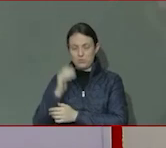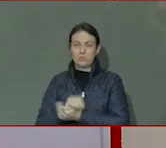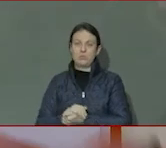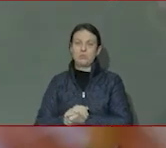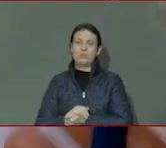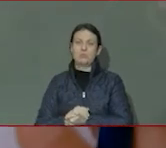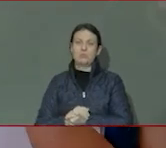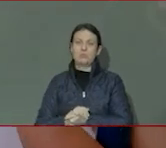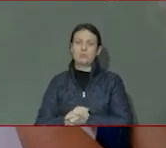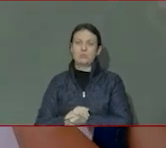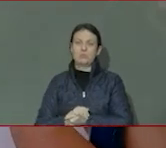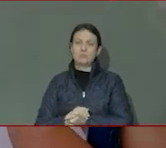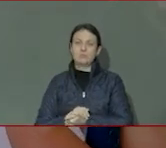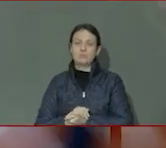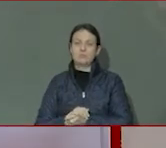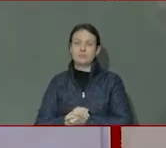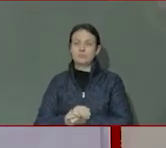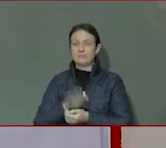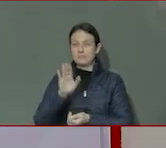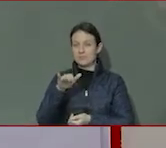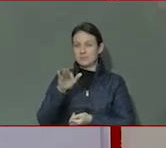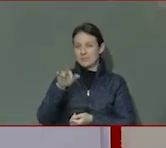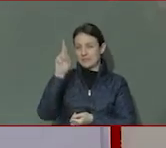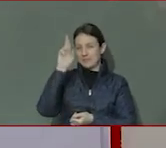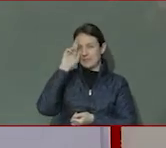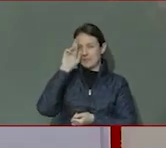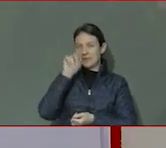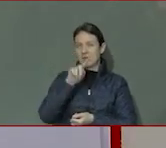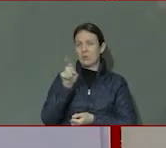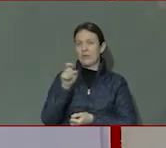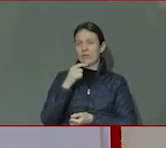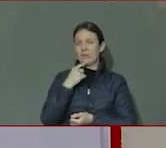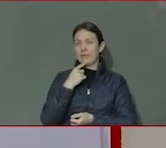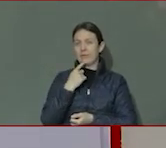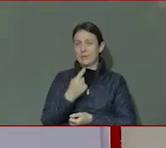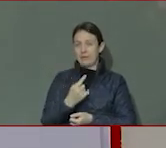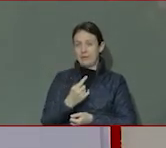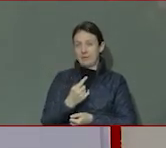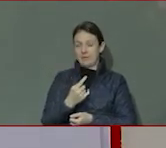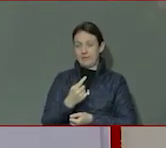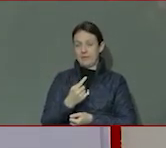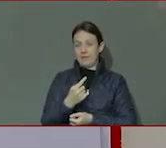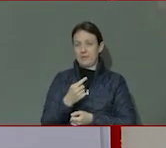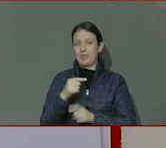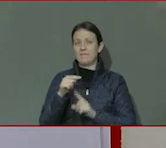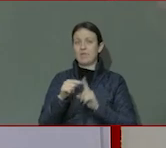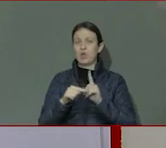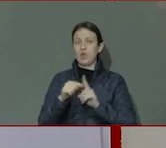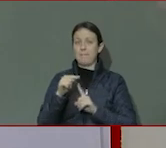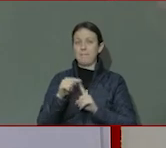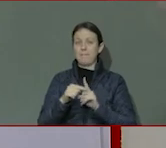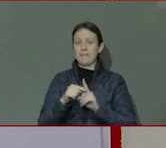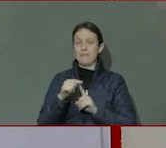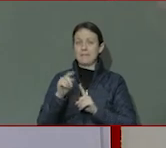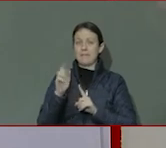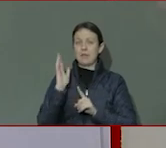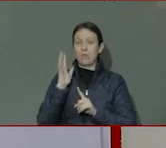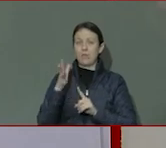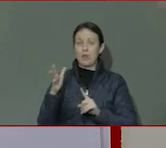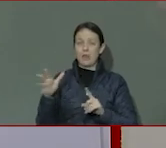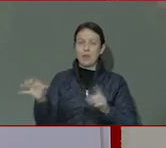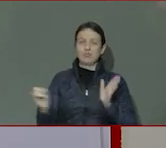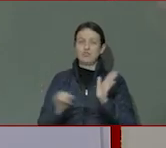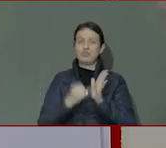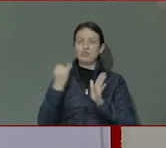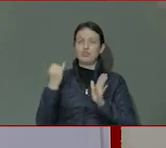Okay. Now, just remember what they said. They said, remember that the volumes are additive, so they